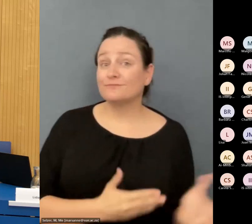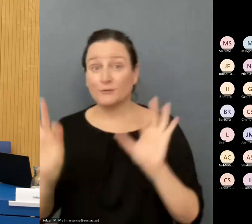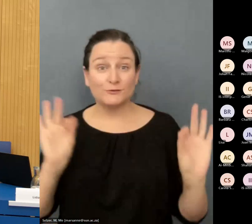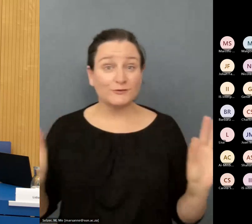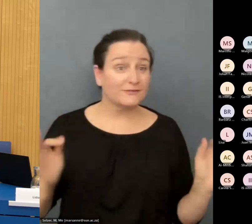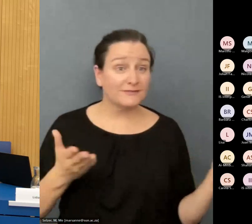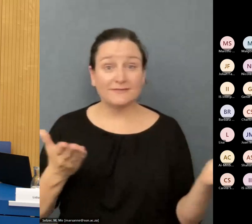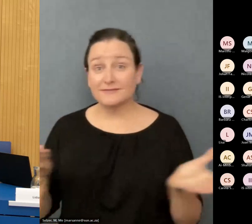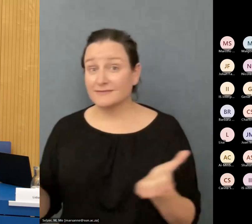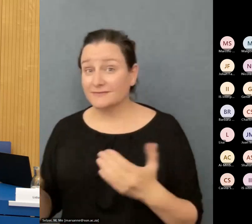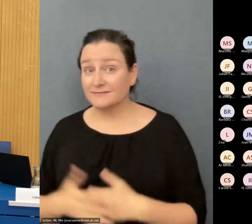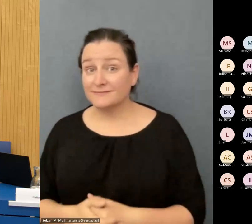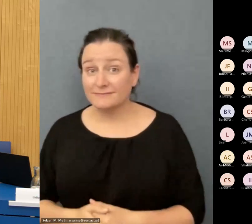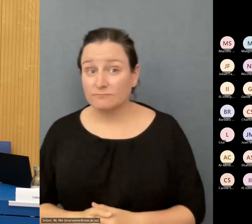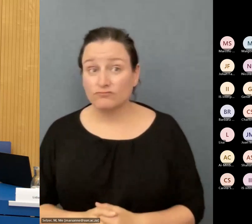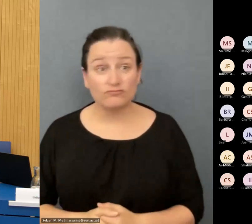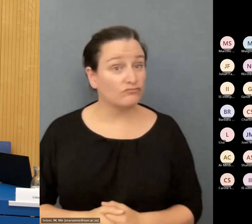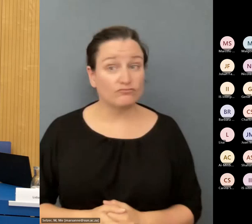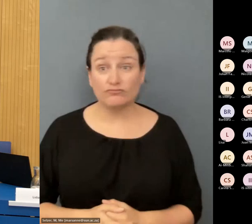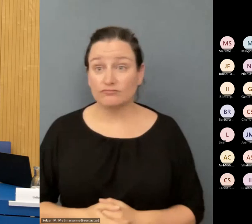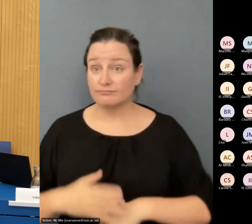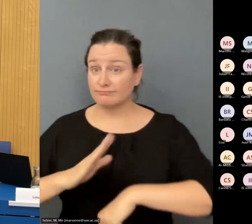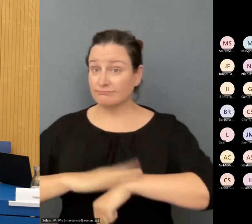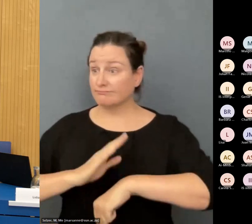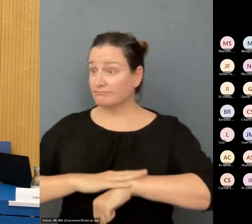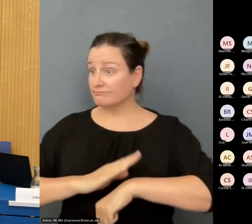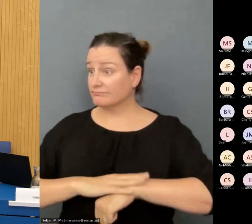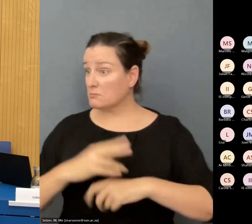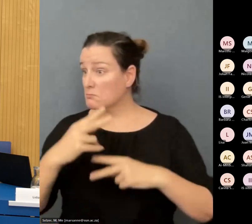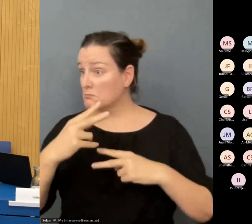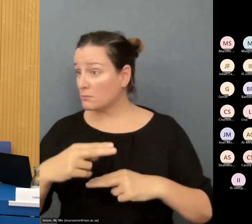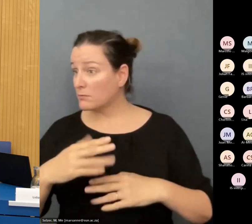no um is it time now or do we have some time yet